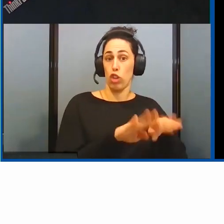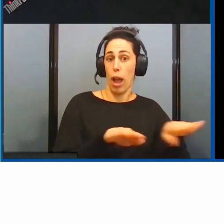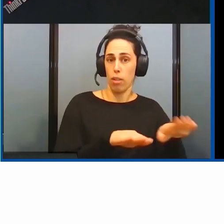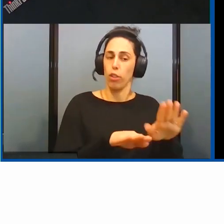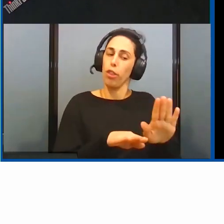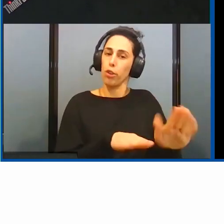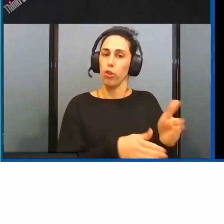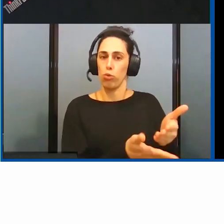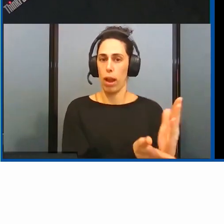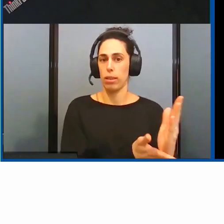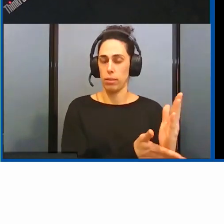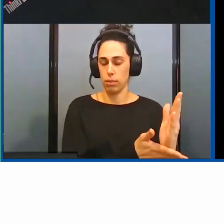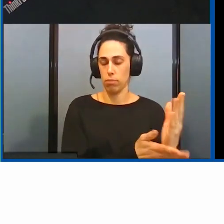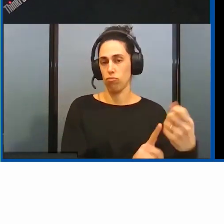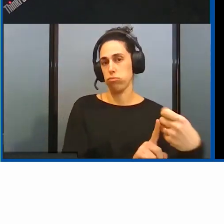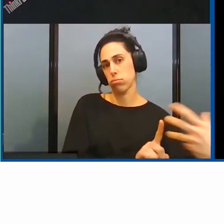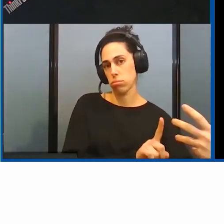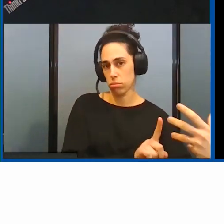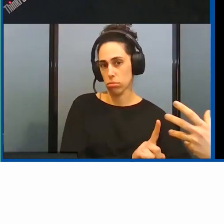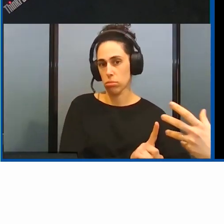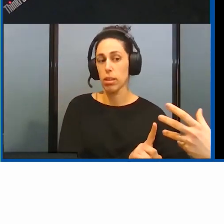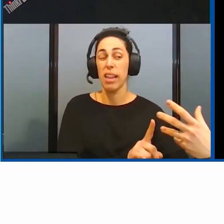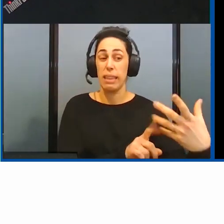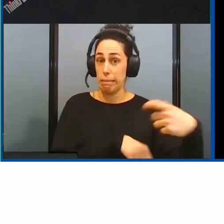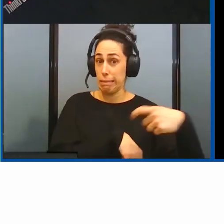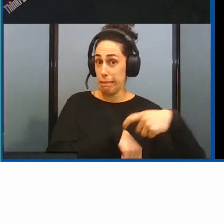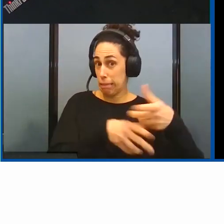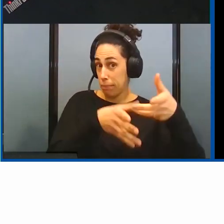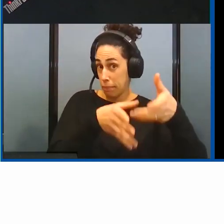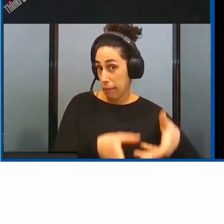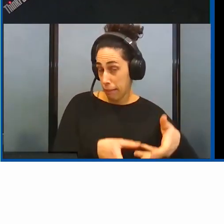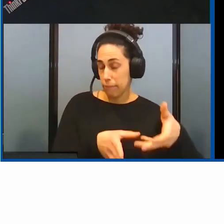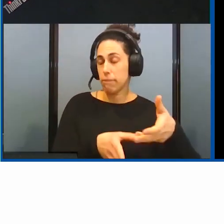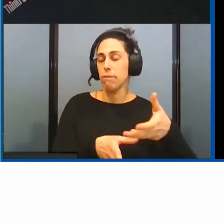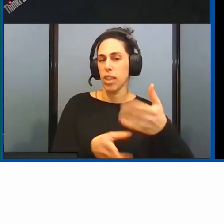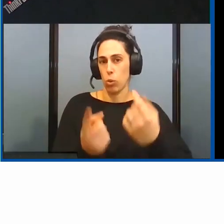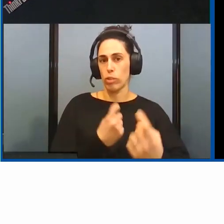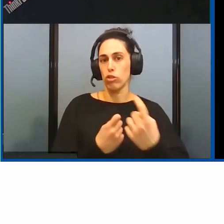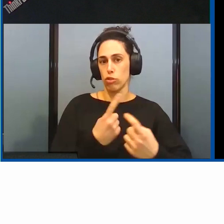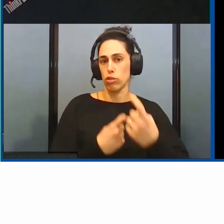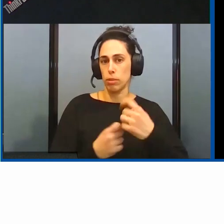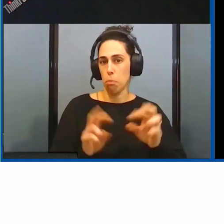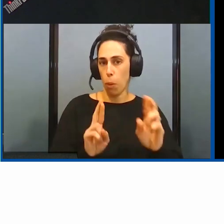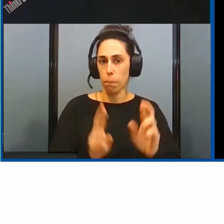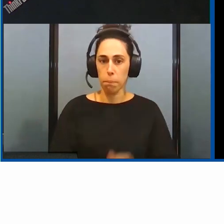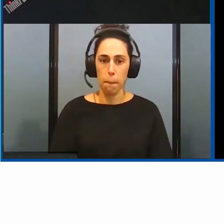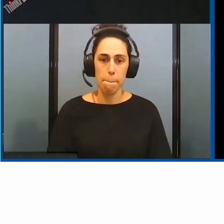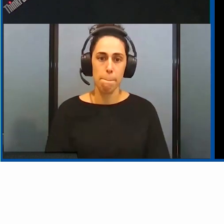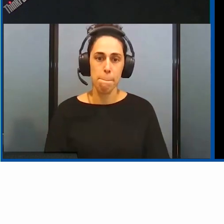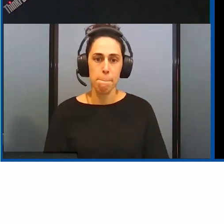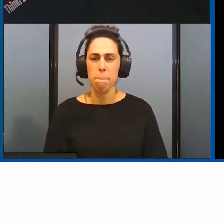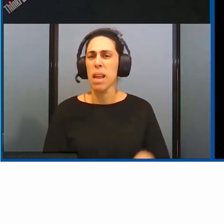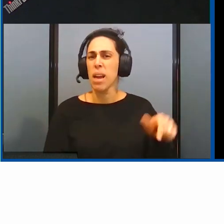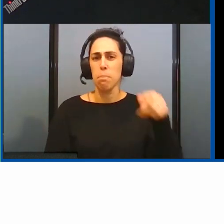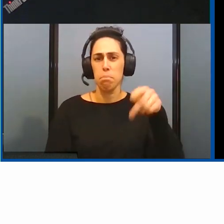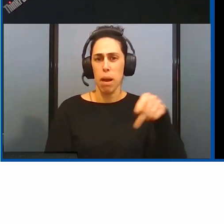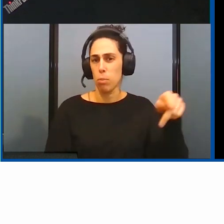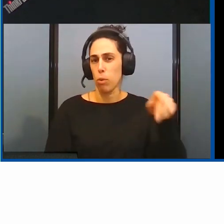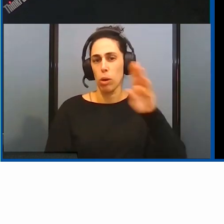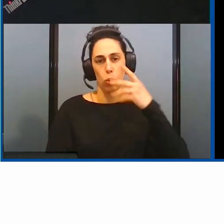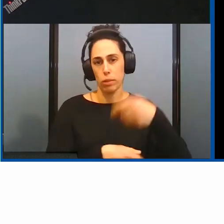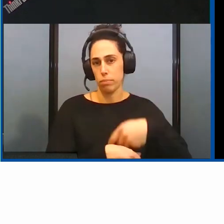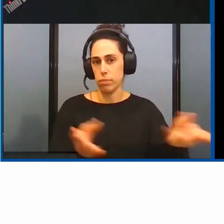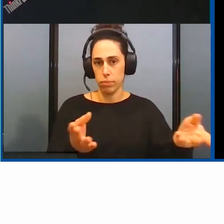and hopefully there'll be plenty of room for Q&A. Again, these slides will be made available to you, so after the